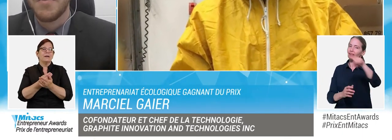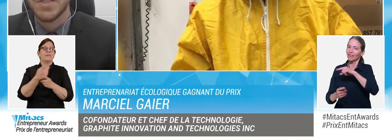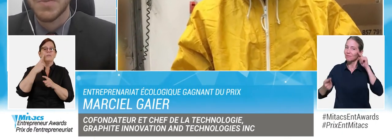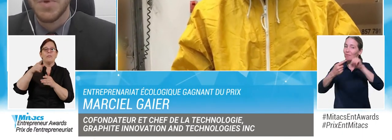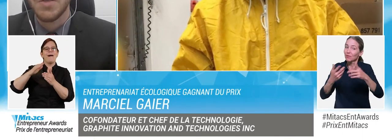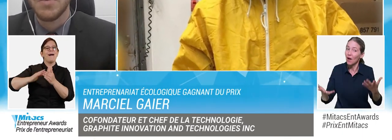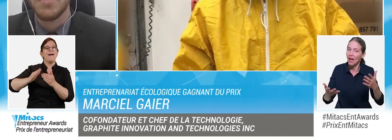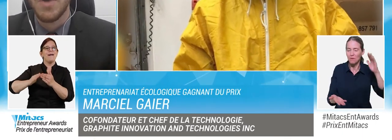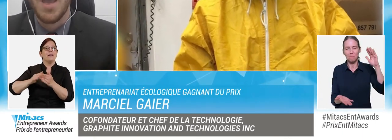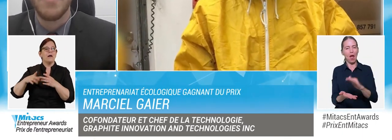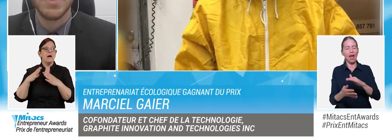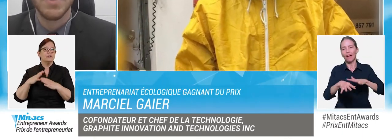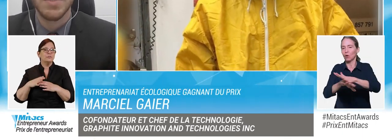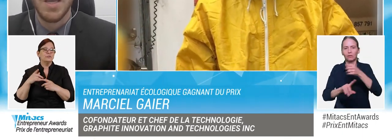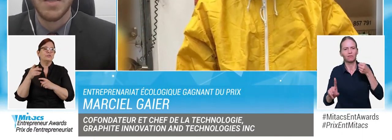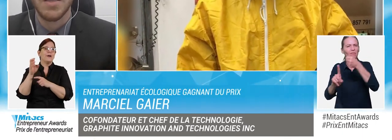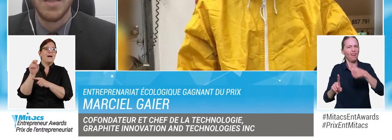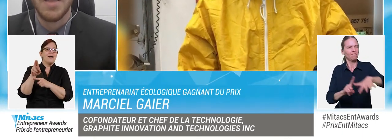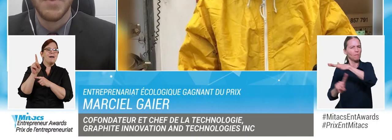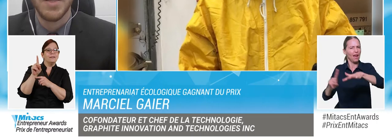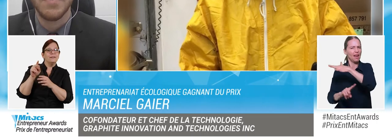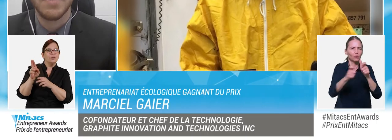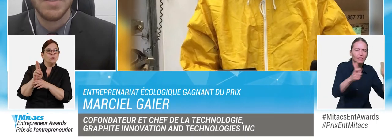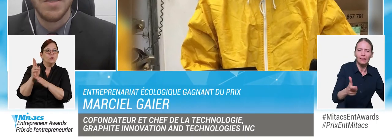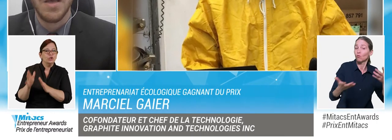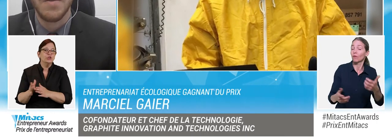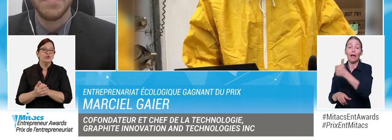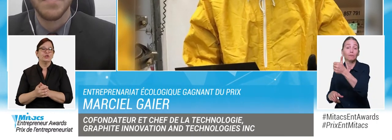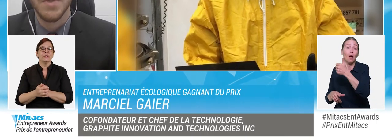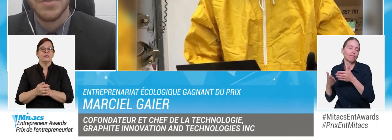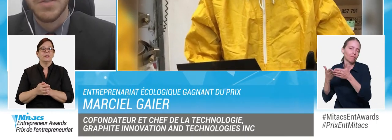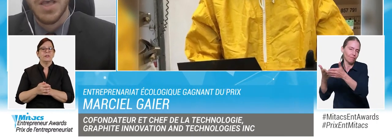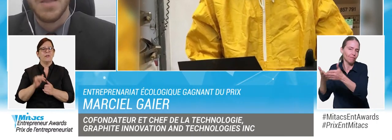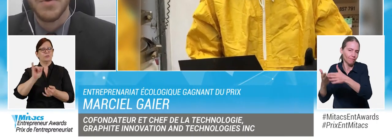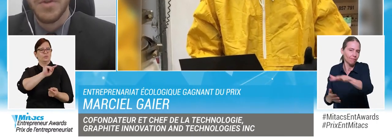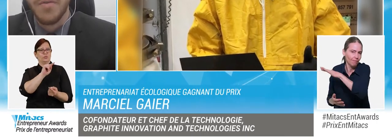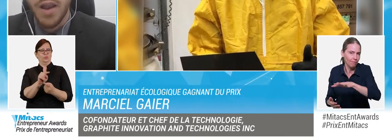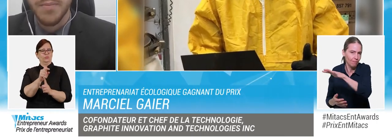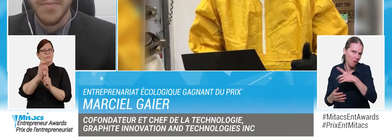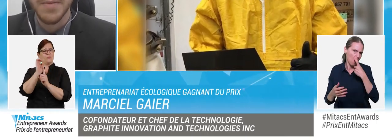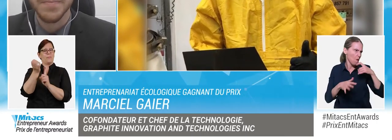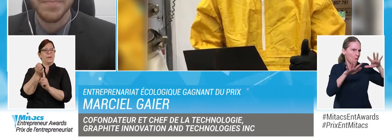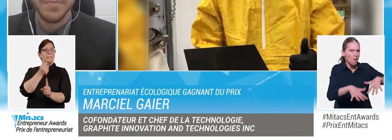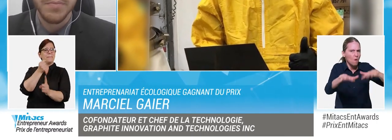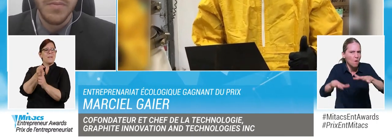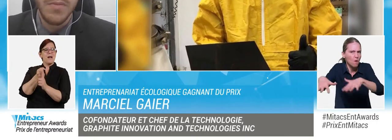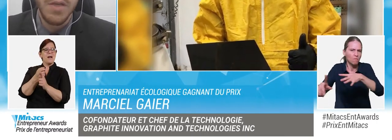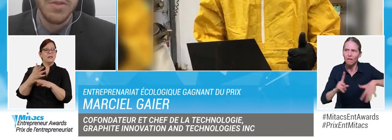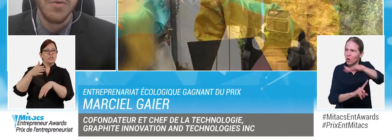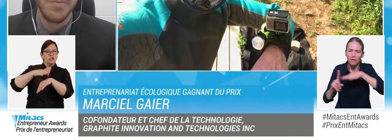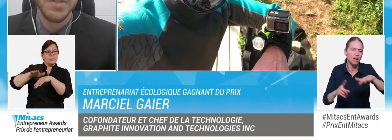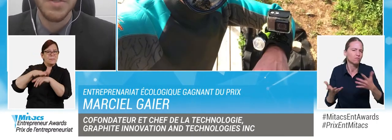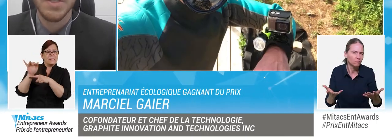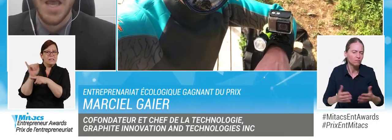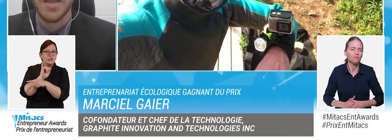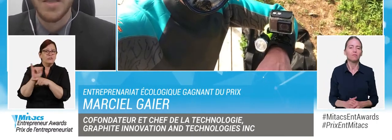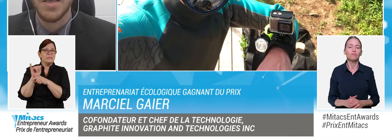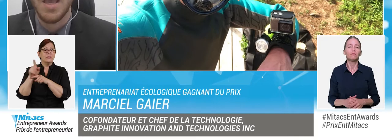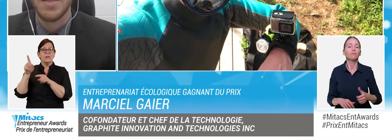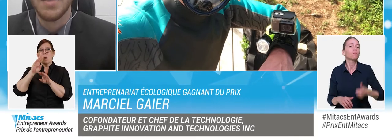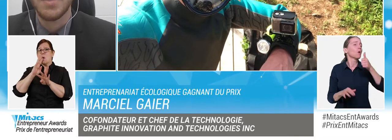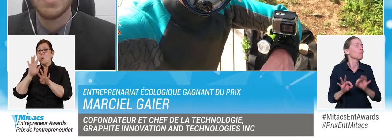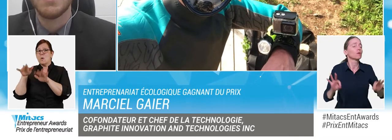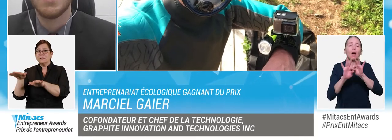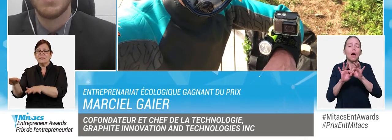makes the difference when you have a society that believes in sustainable development. So women,